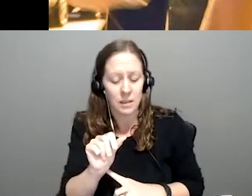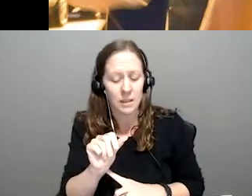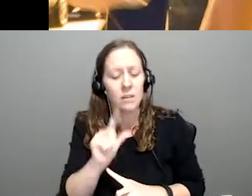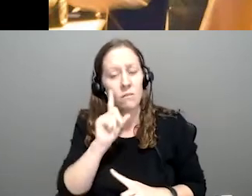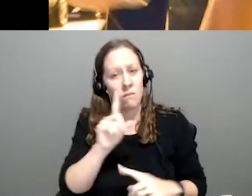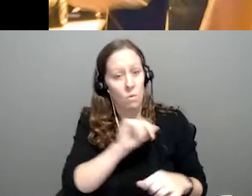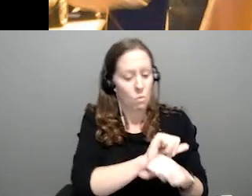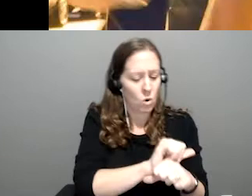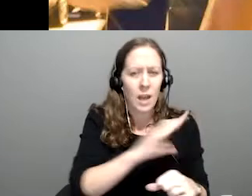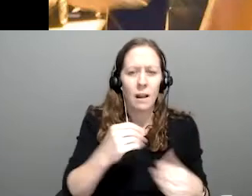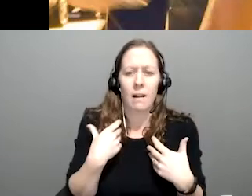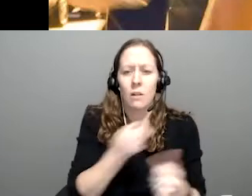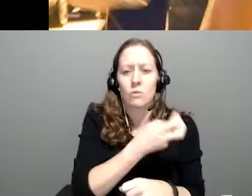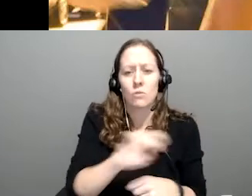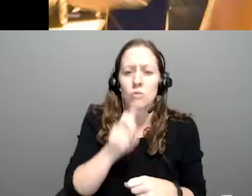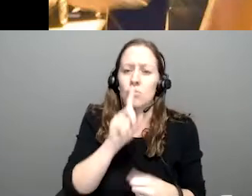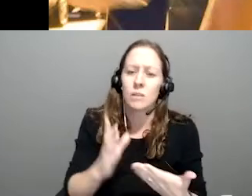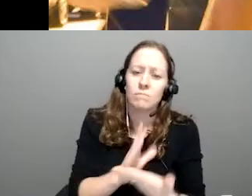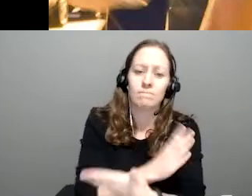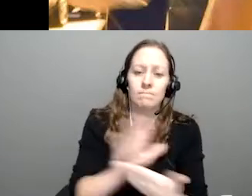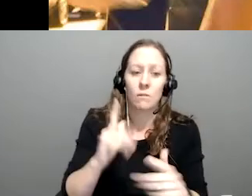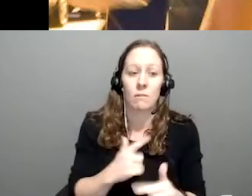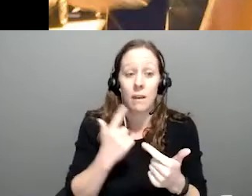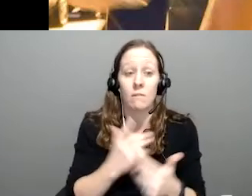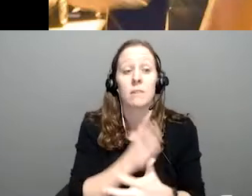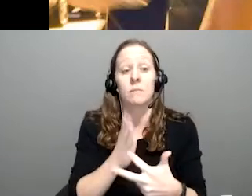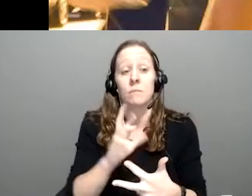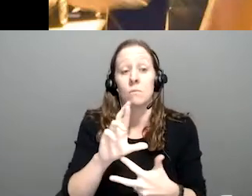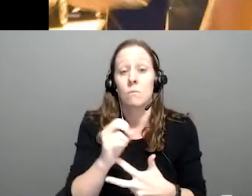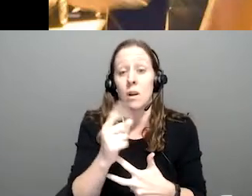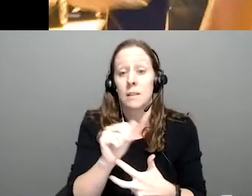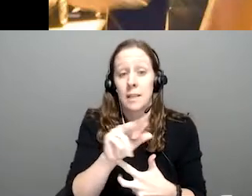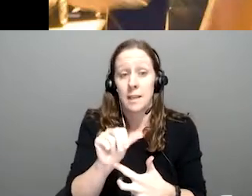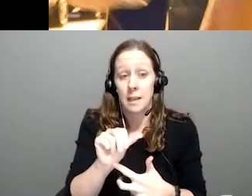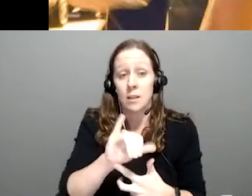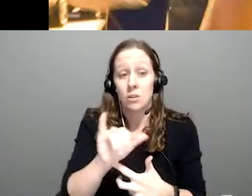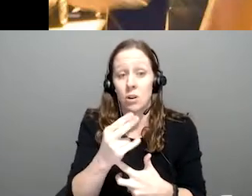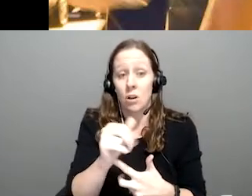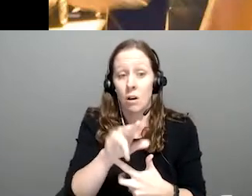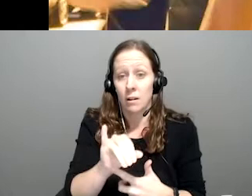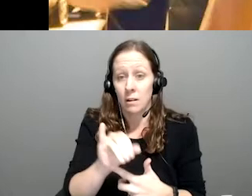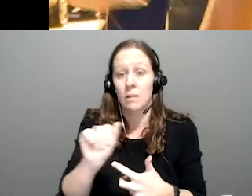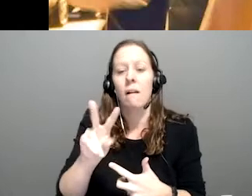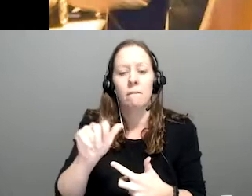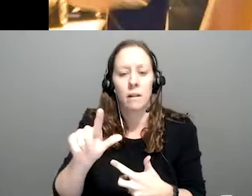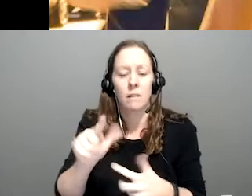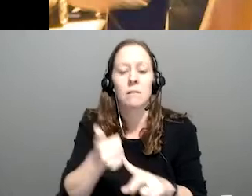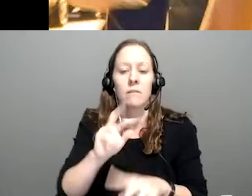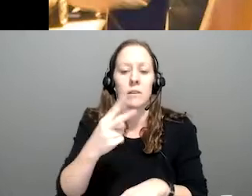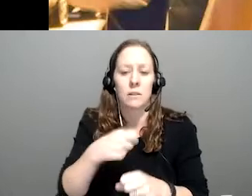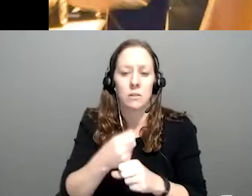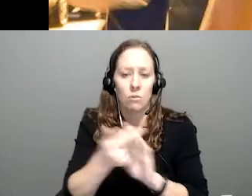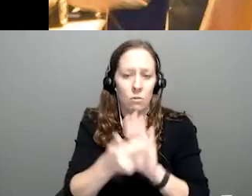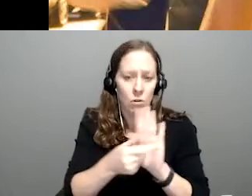across life. Our second panelist is Roxana Jahani Aval, who is the second-year law student at the University of Windsor in